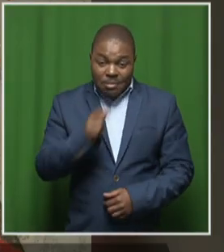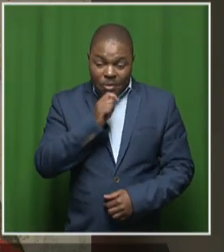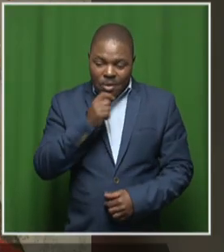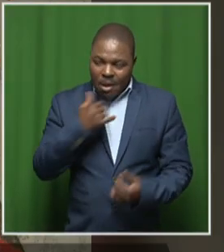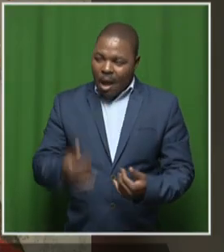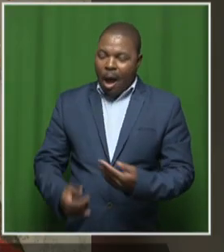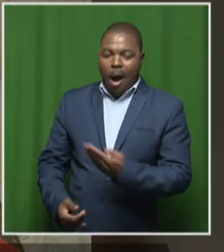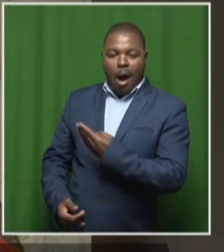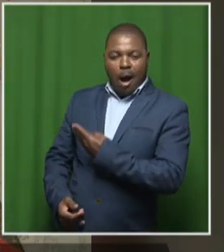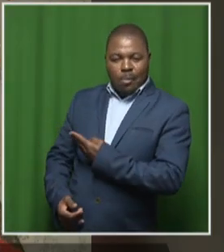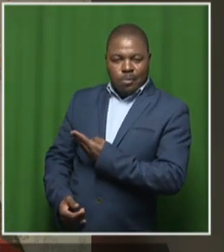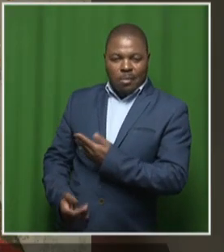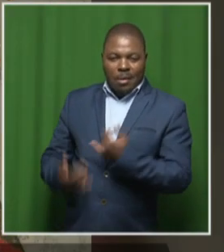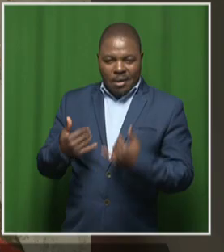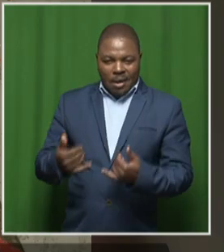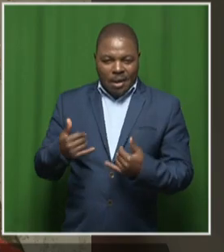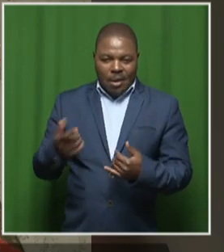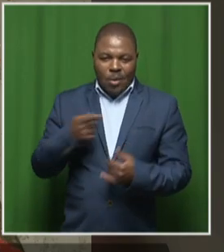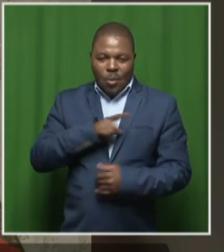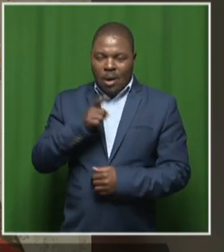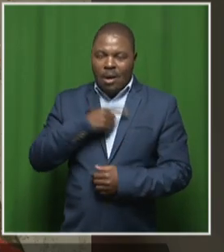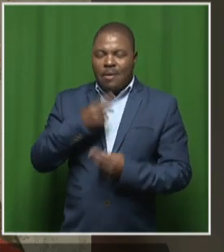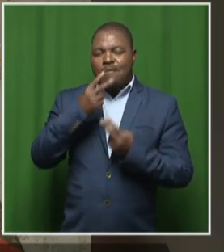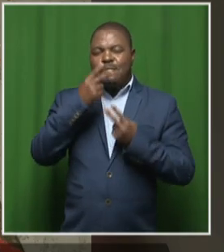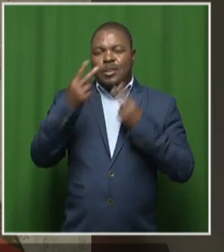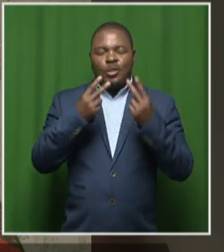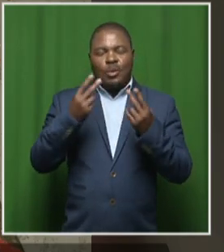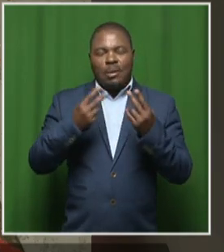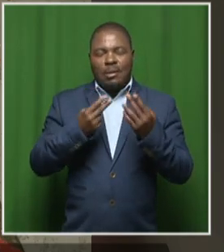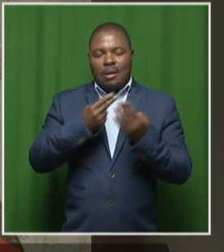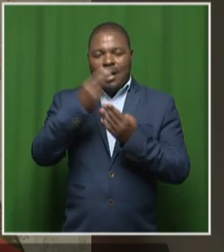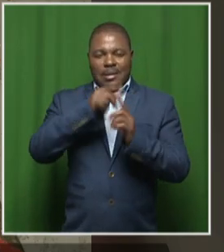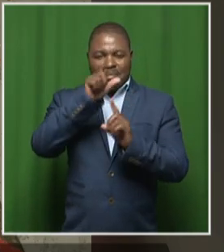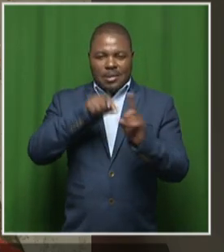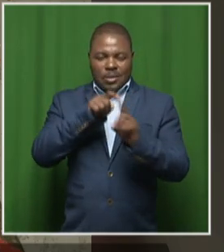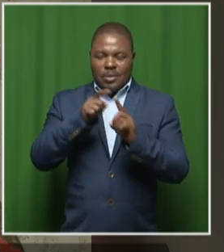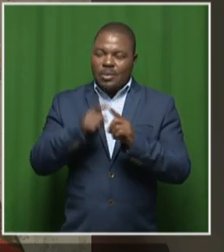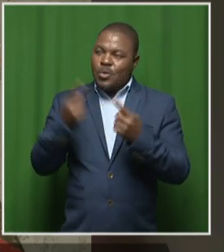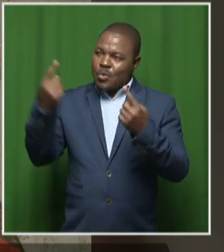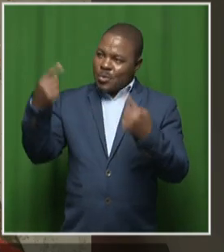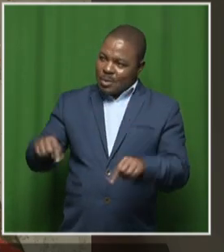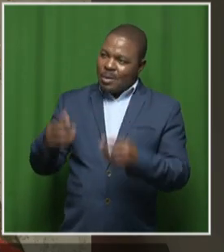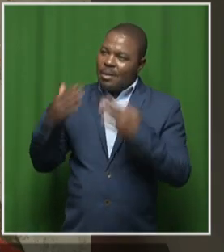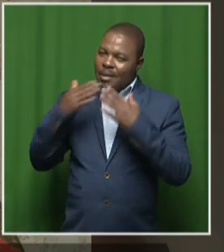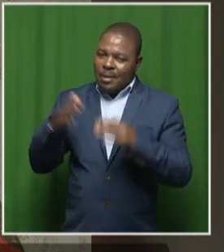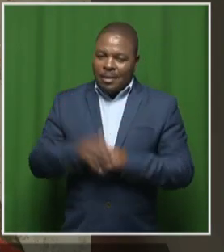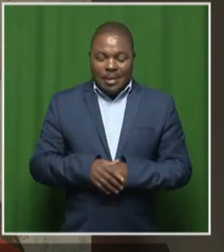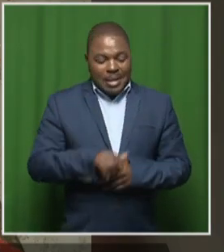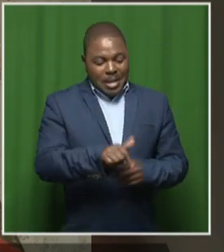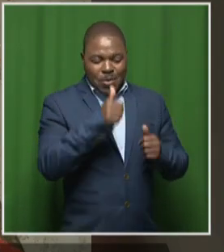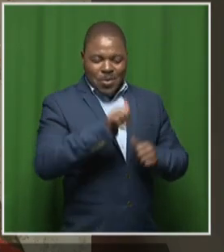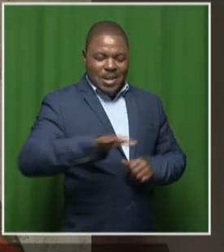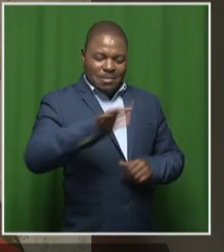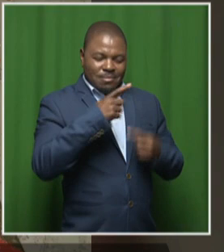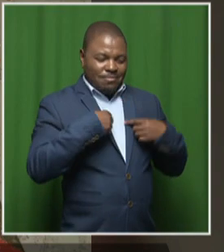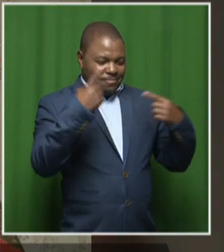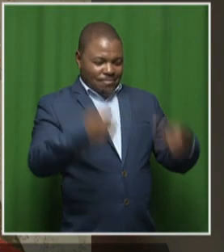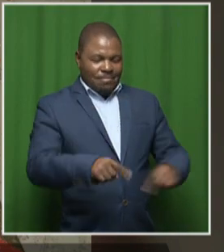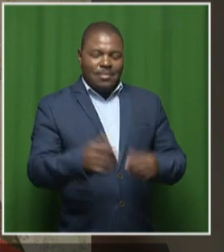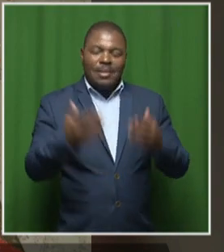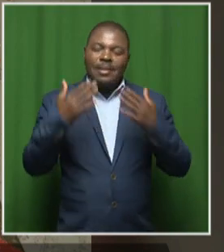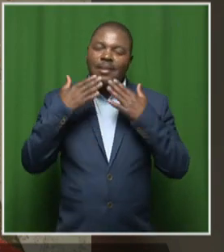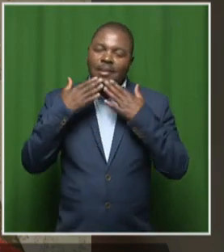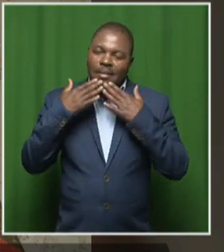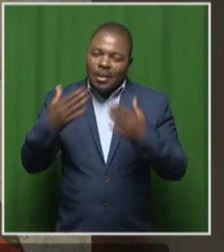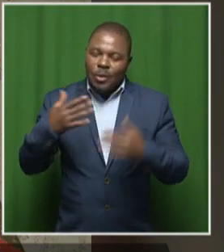me now as we speak on his journey of being a visual artist. Percy, a very good morning. Thanks for joining us. Welcome. Yeah, this is a good space to be in. Yeah, it definitely is. Thank you